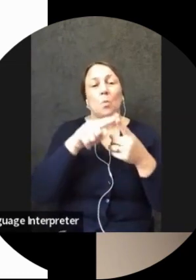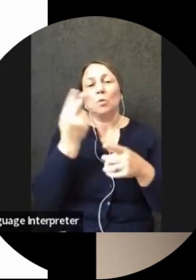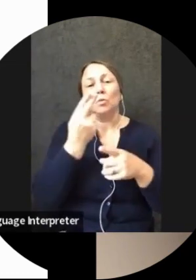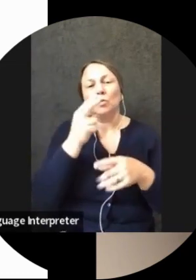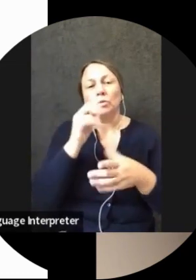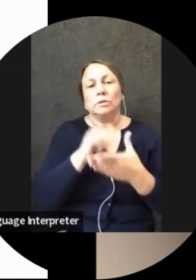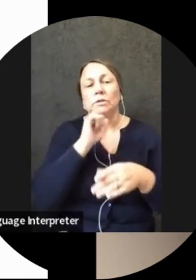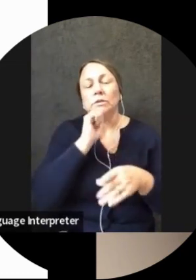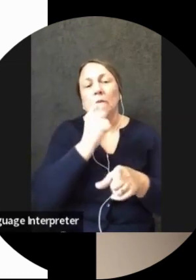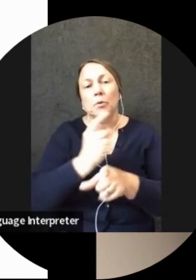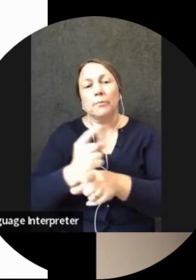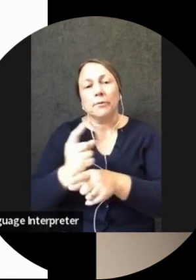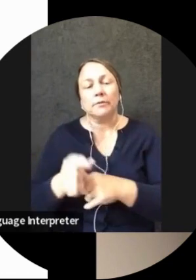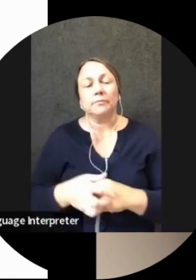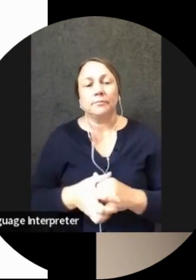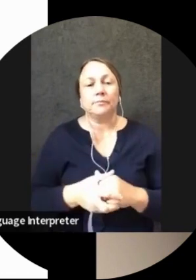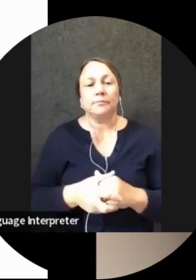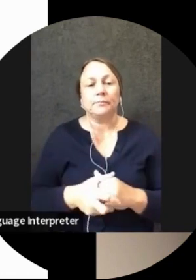inappropriately.